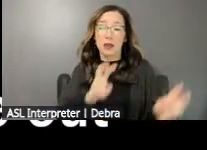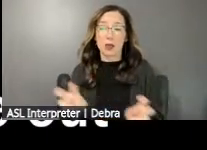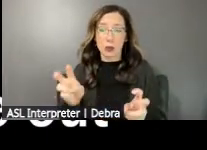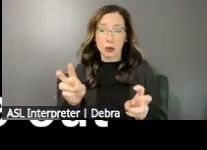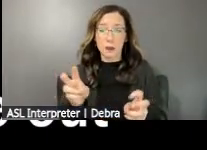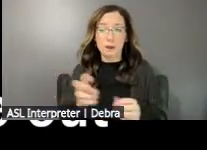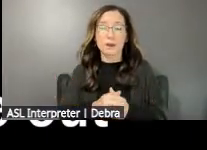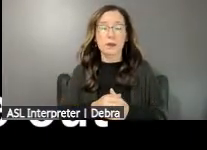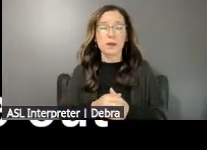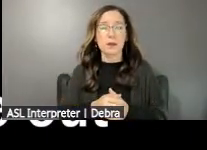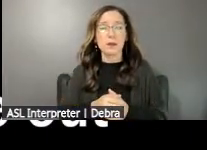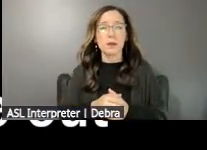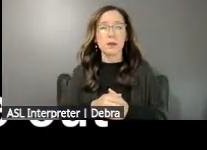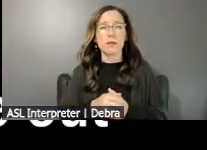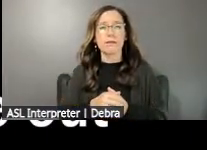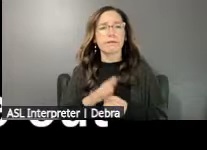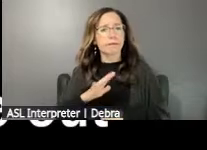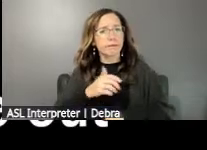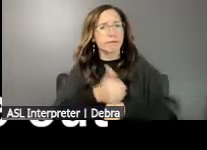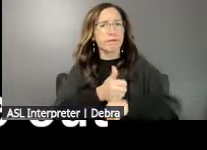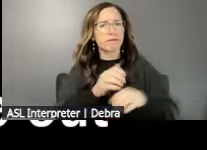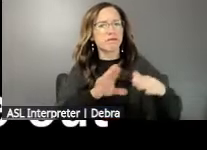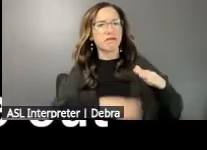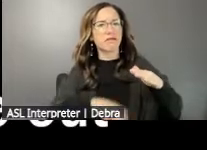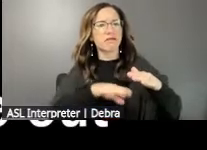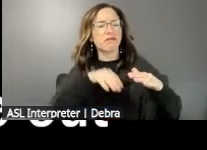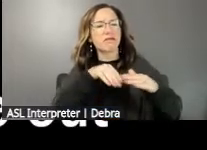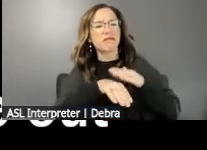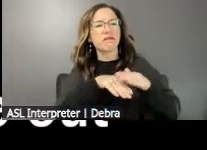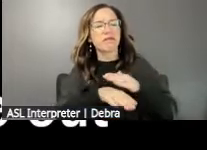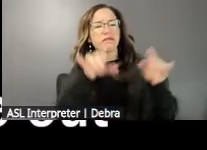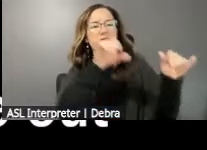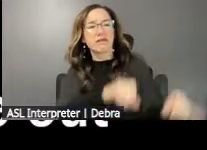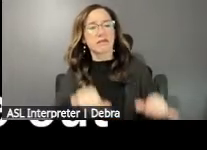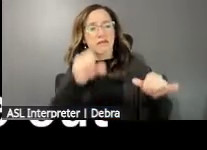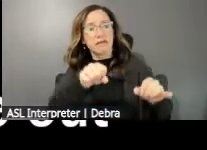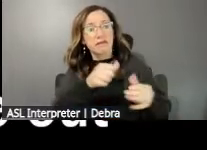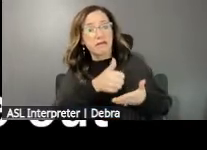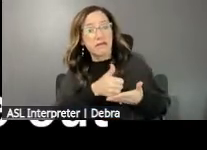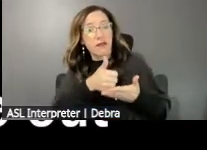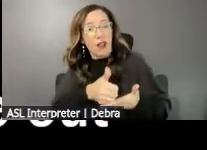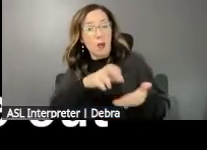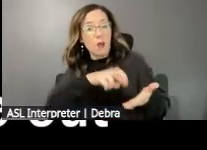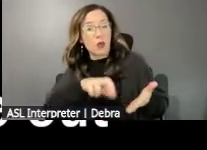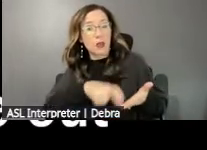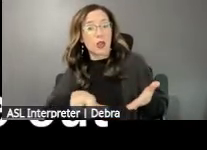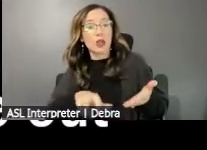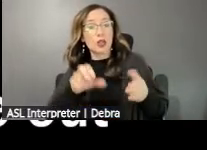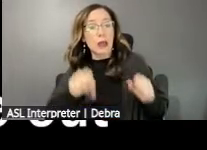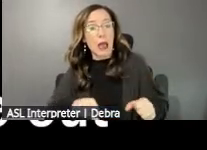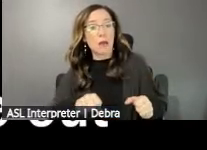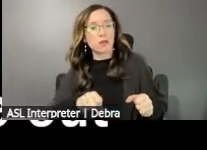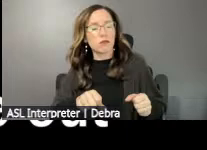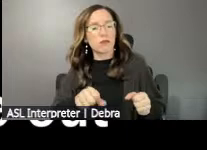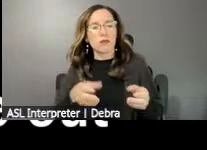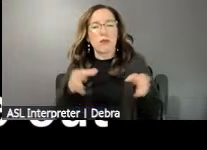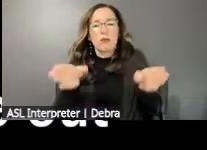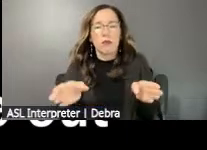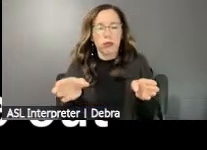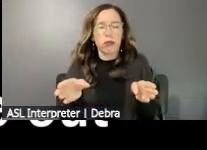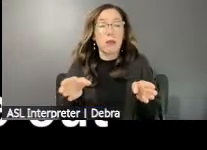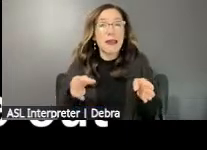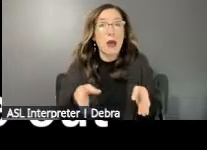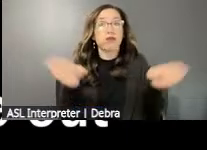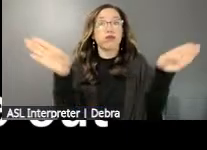Although implementing basic accessibility standards can help our research reach broader audiences, even far beyond people